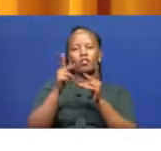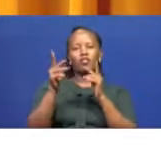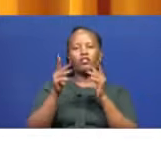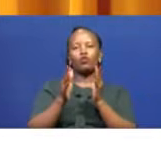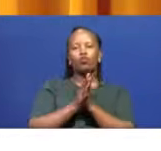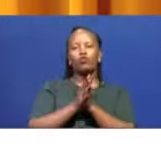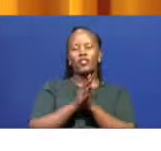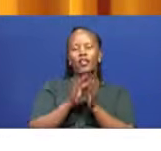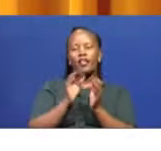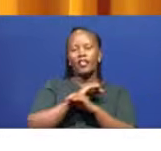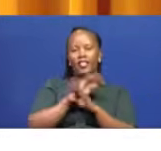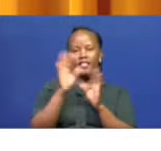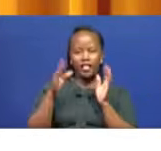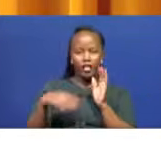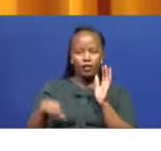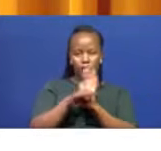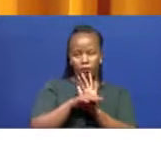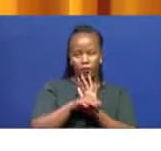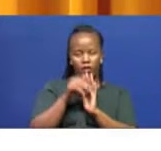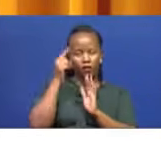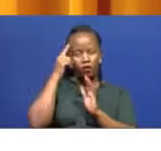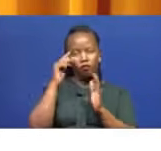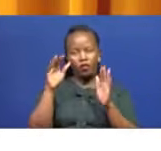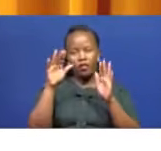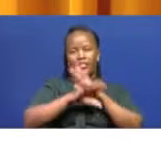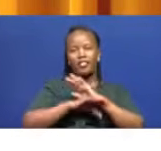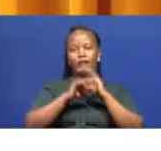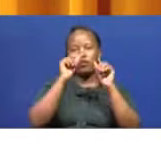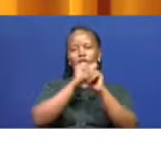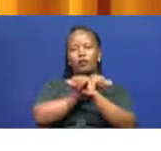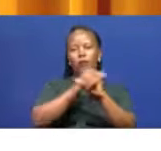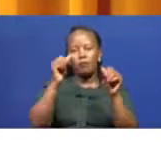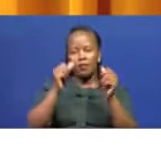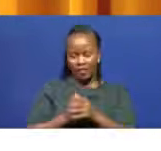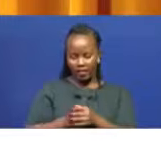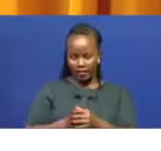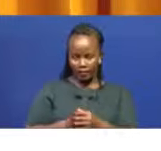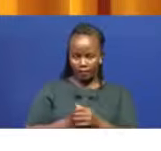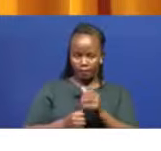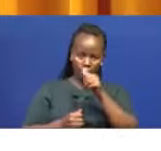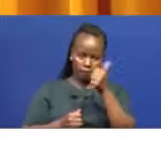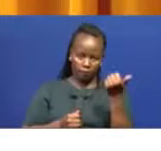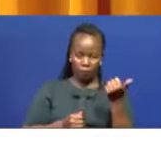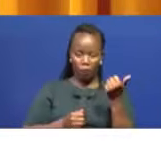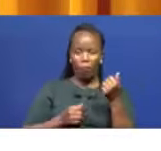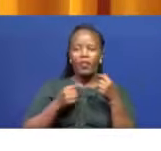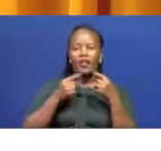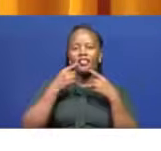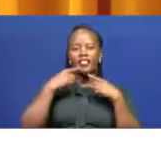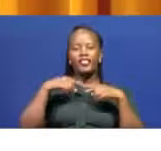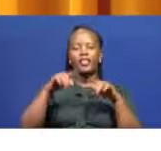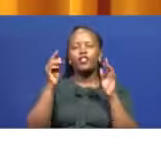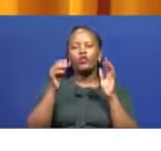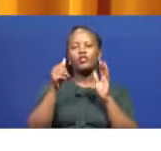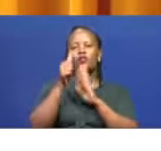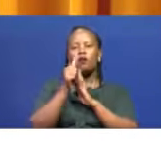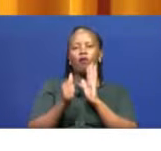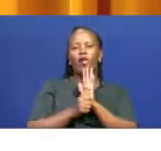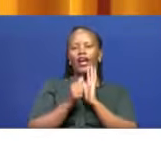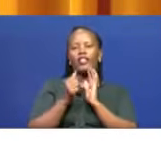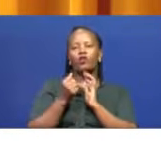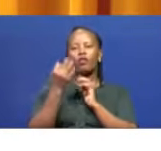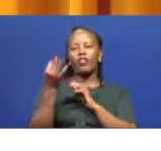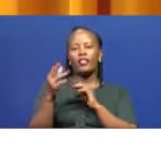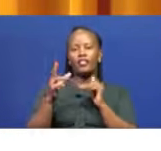to the impeachment of the Deputy President. F, a declaration that Article 27 requires that